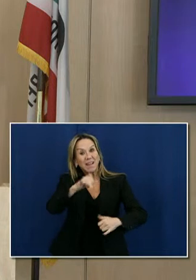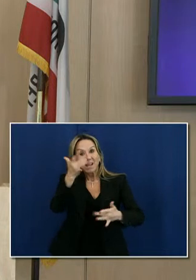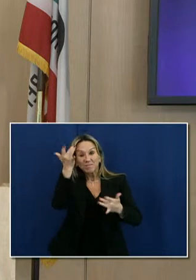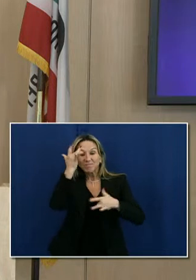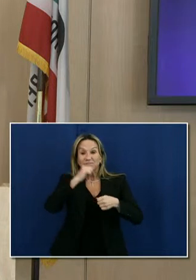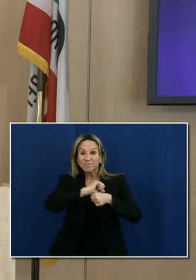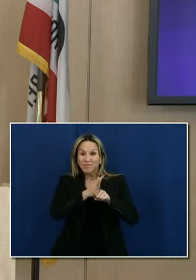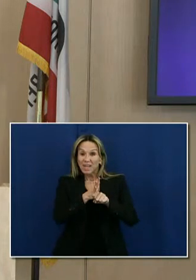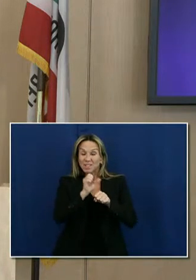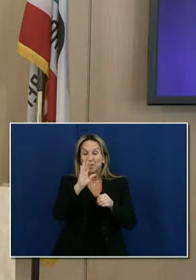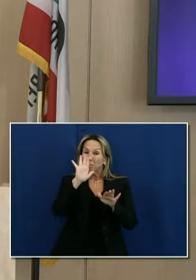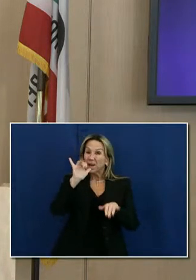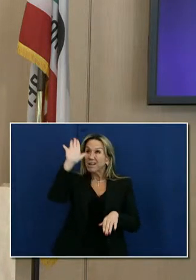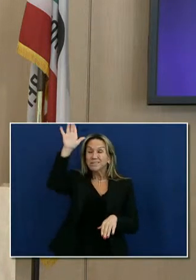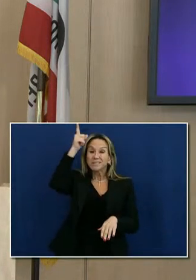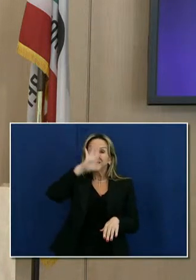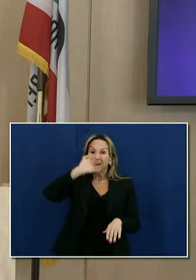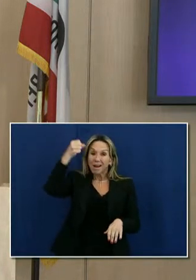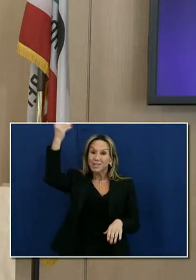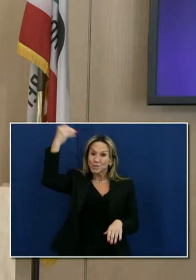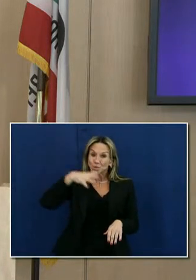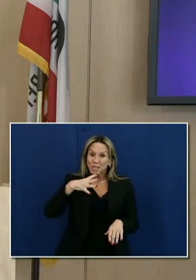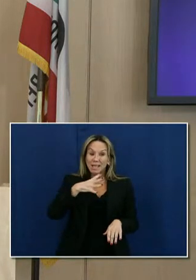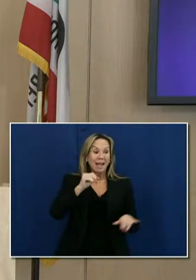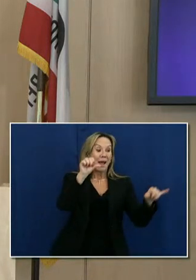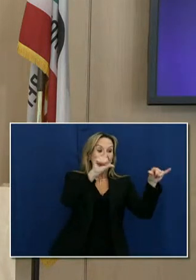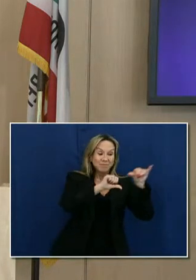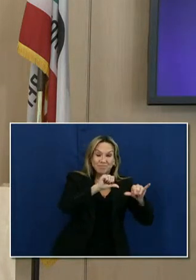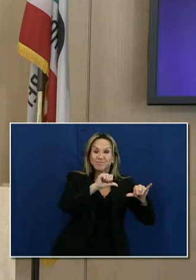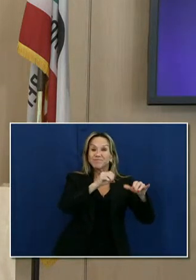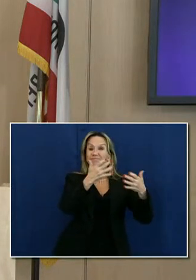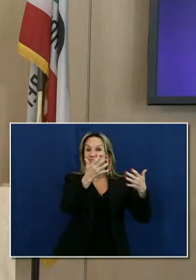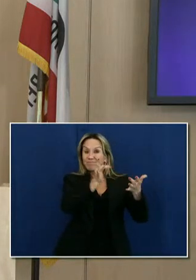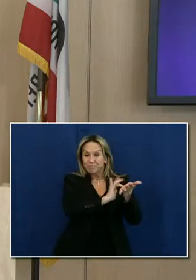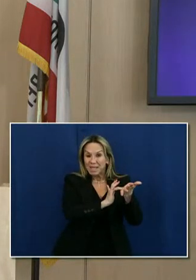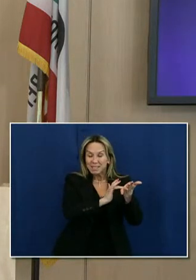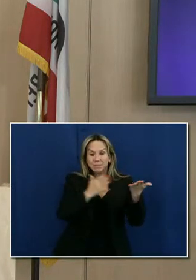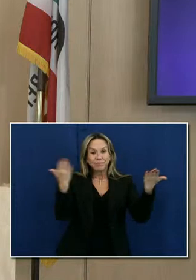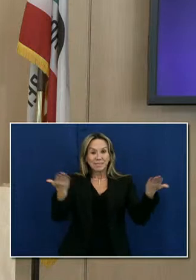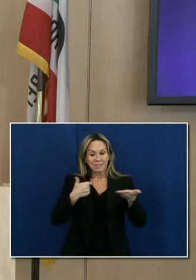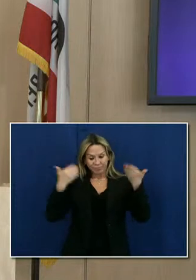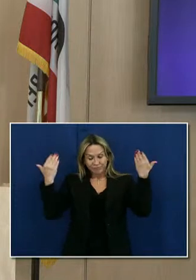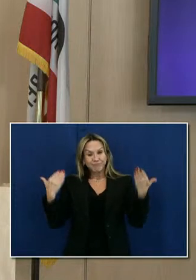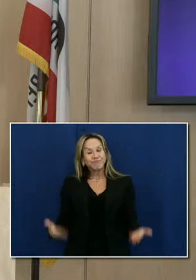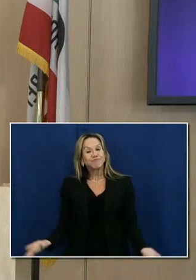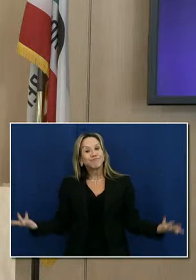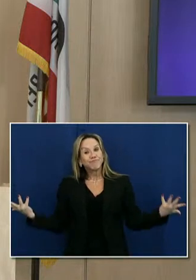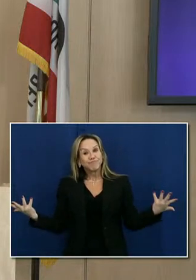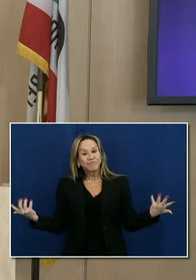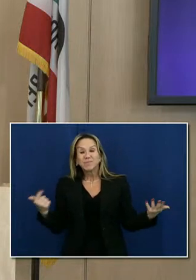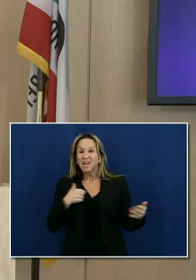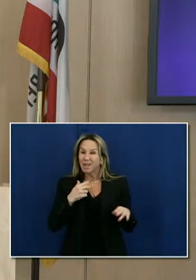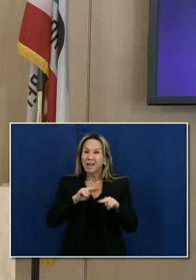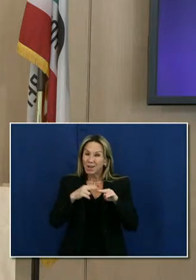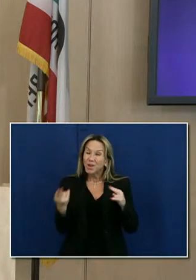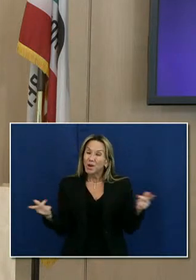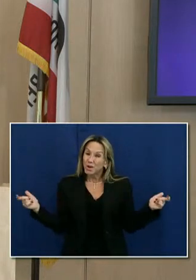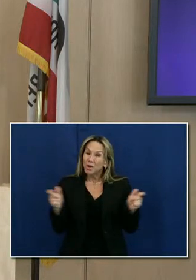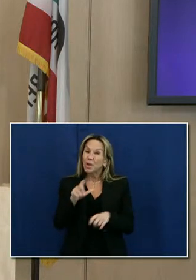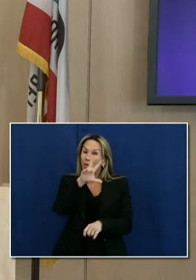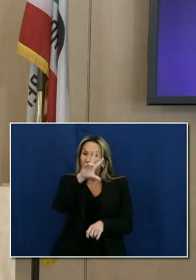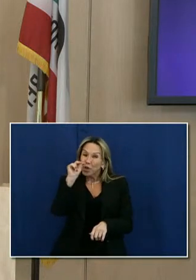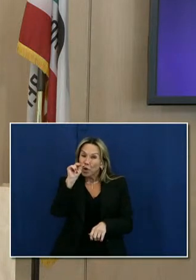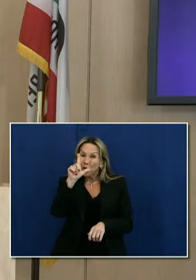help of science and medicine, here I am, because I was able to do just that. I lost nearly 30 pounds in